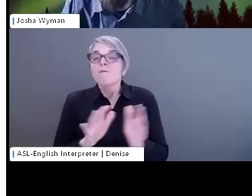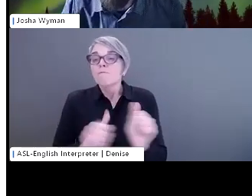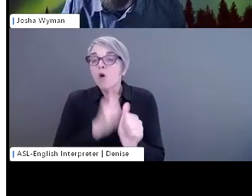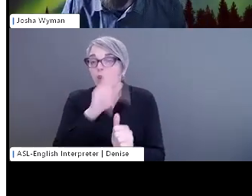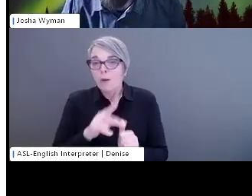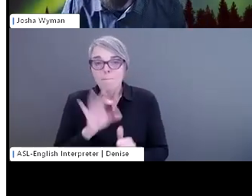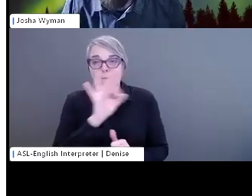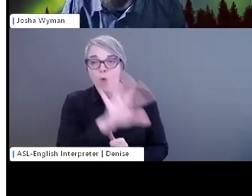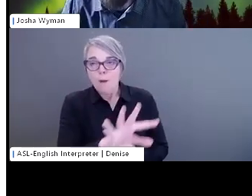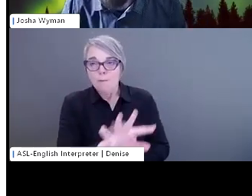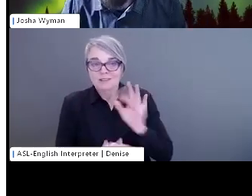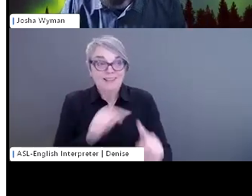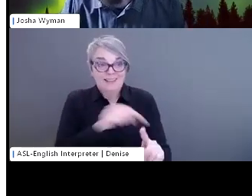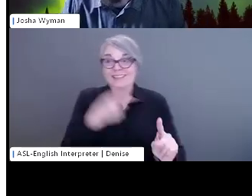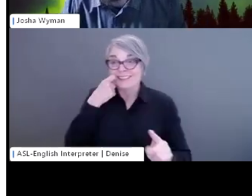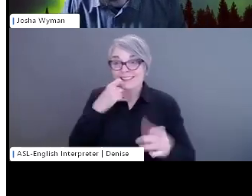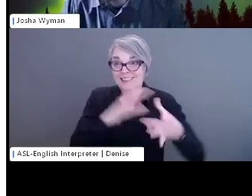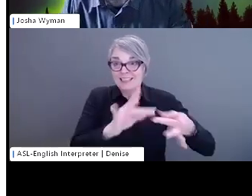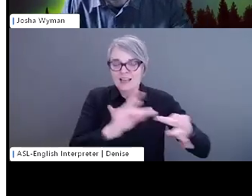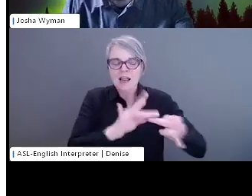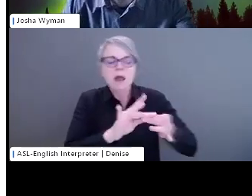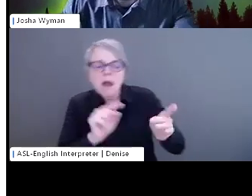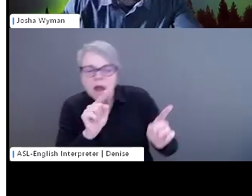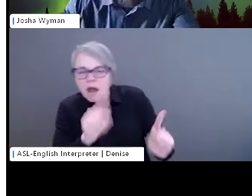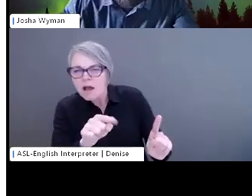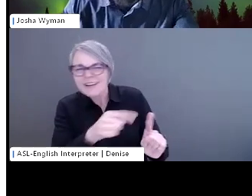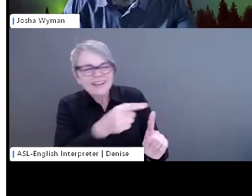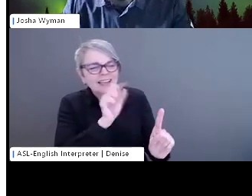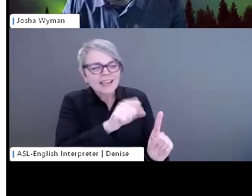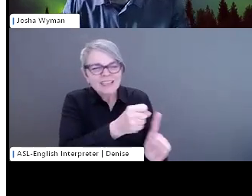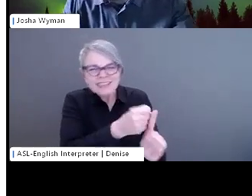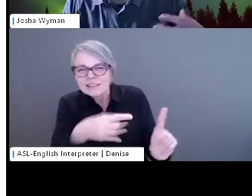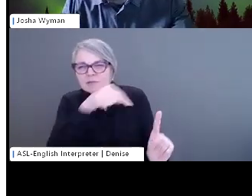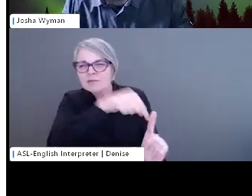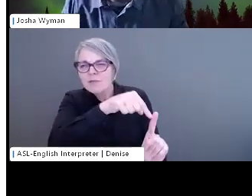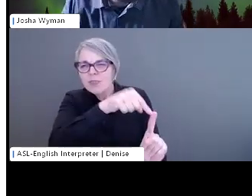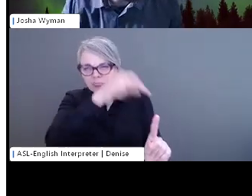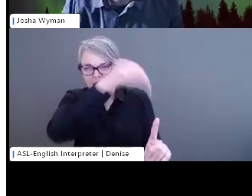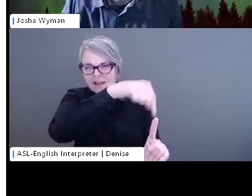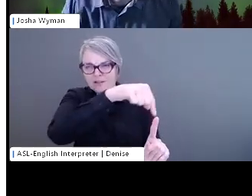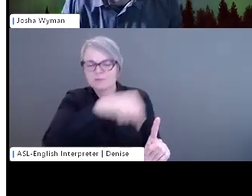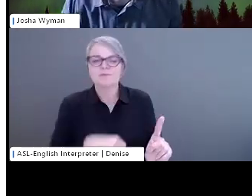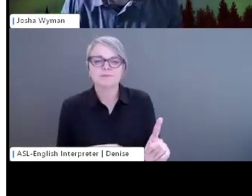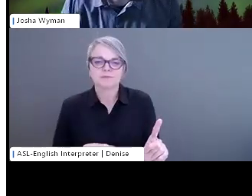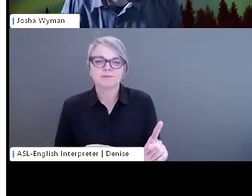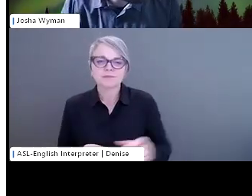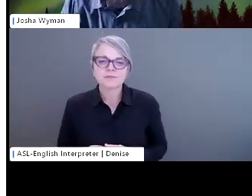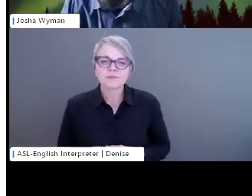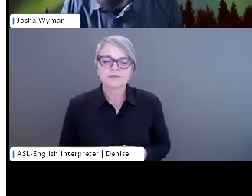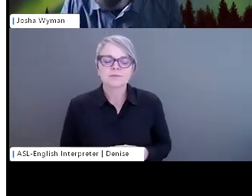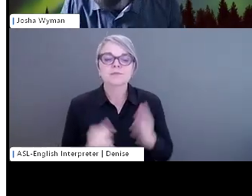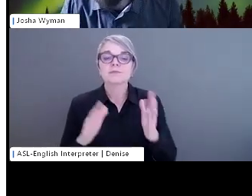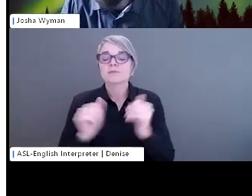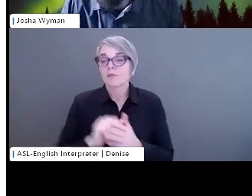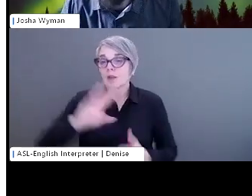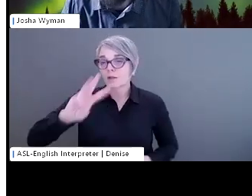the information they previously provided, such as, can you tell me more about this, based on what they said.